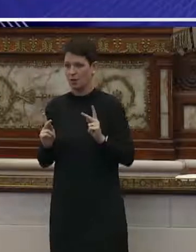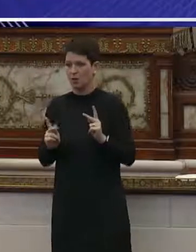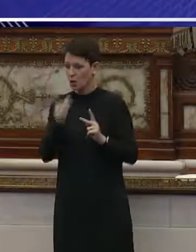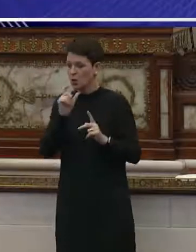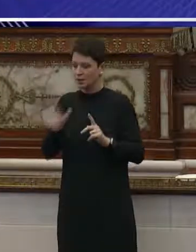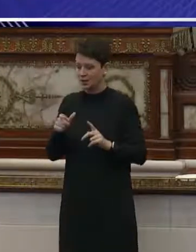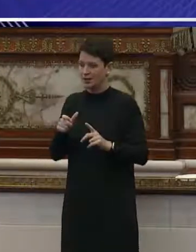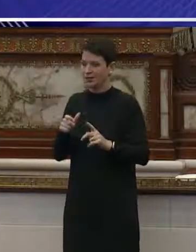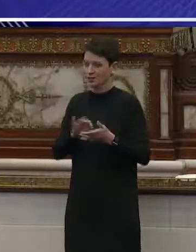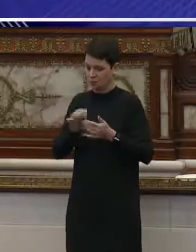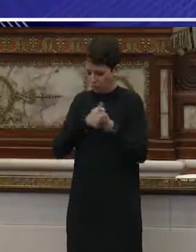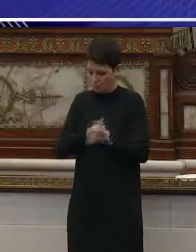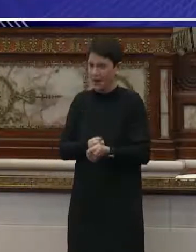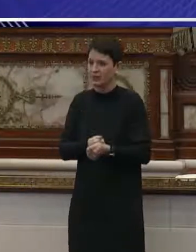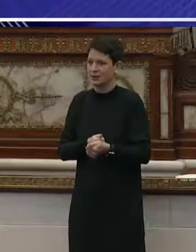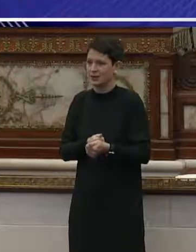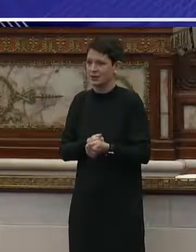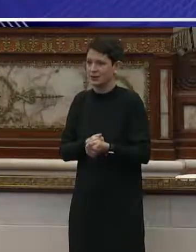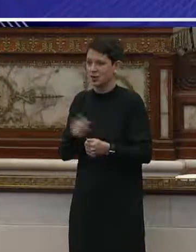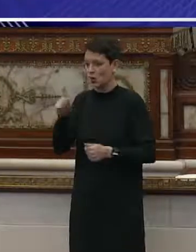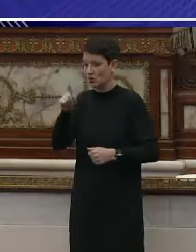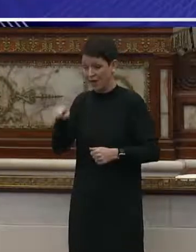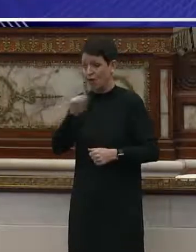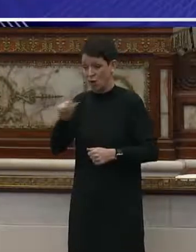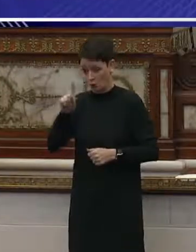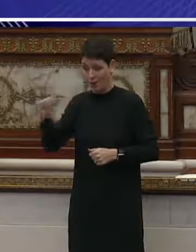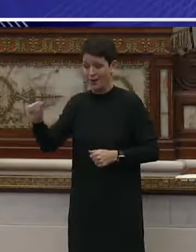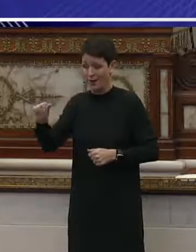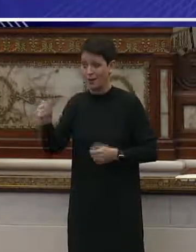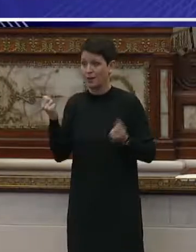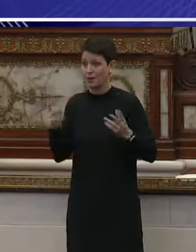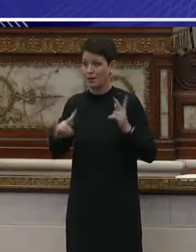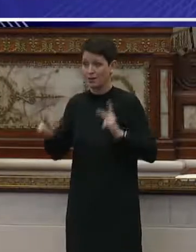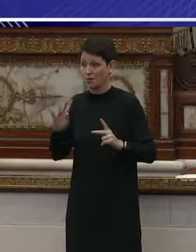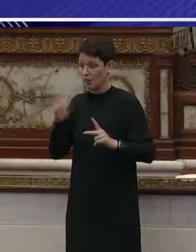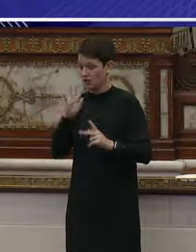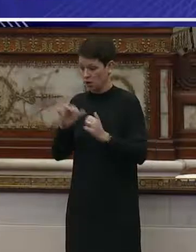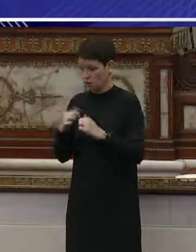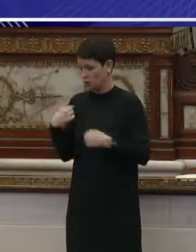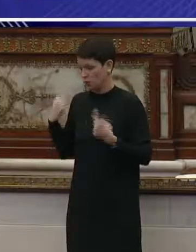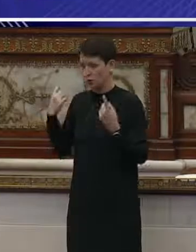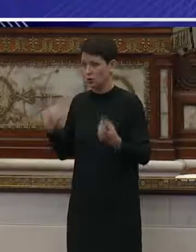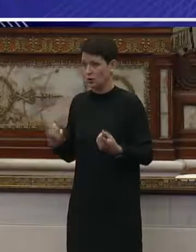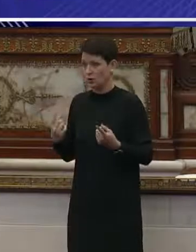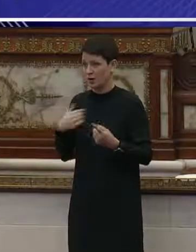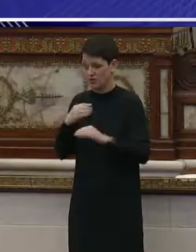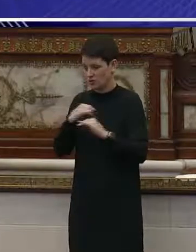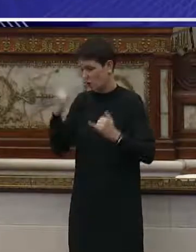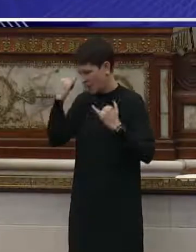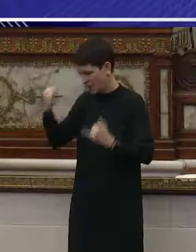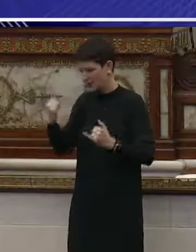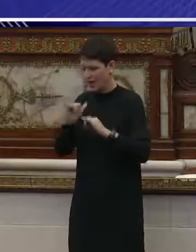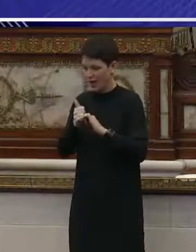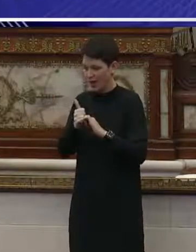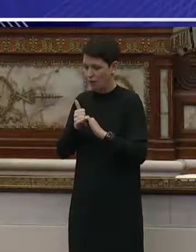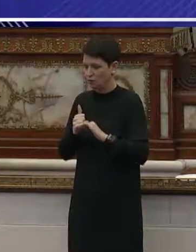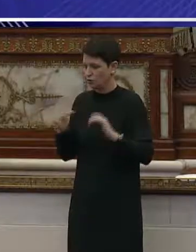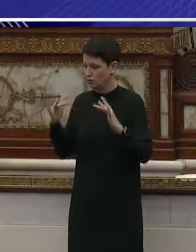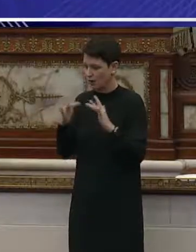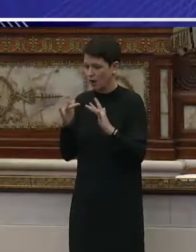need to be tracked. They are 1A. Many of the people that I've spoken to have no clue about how to